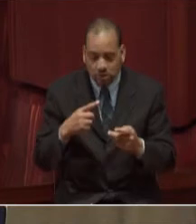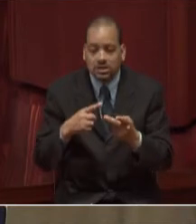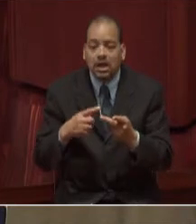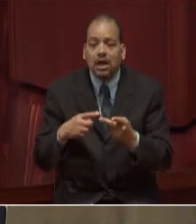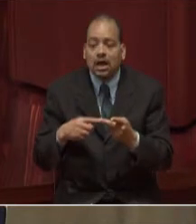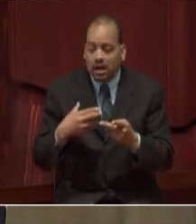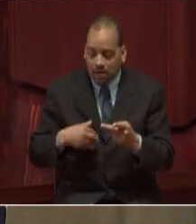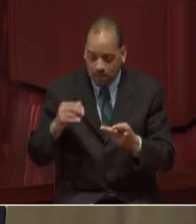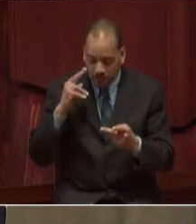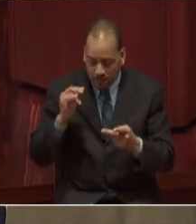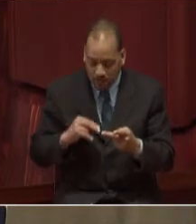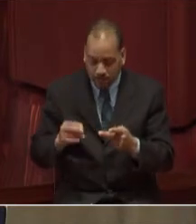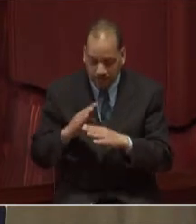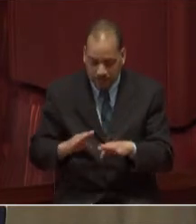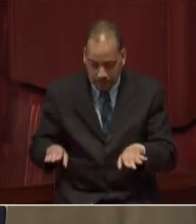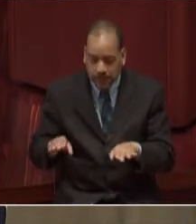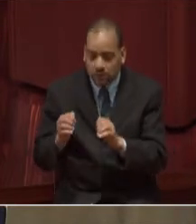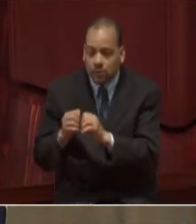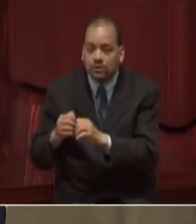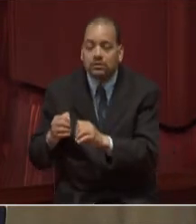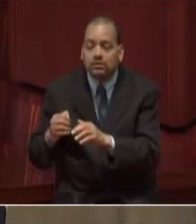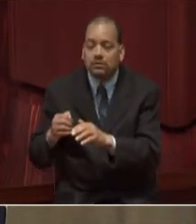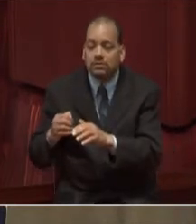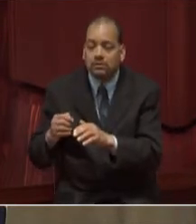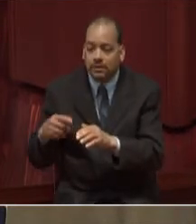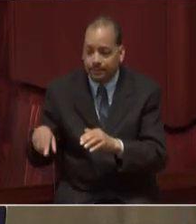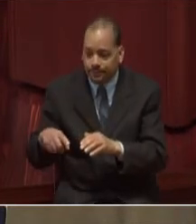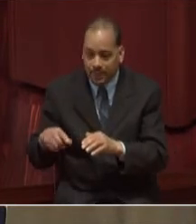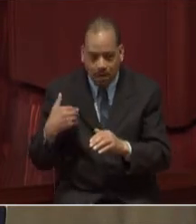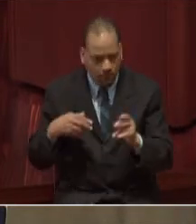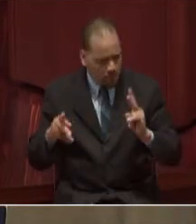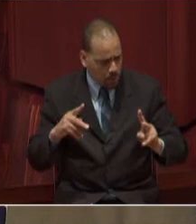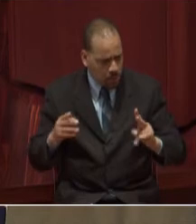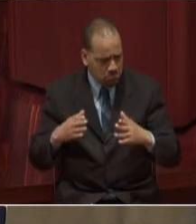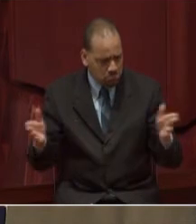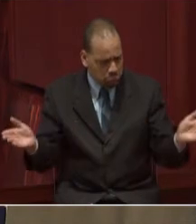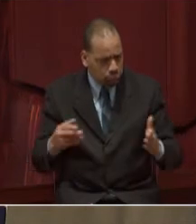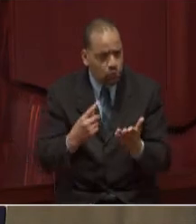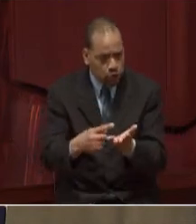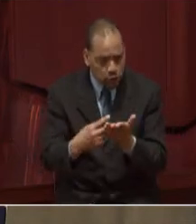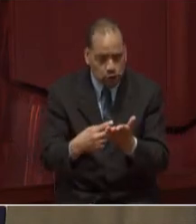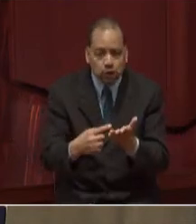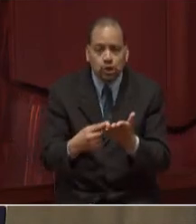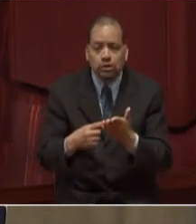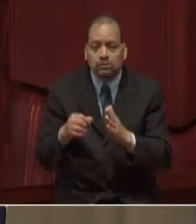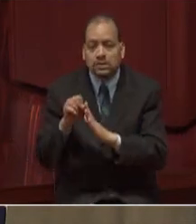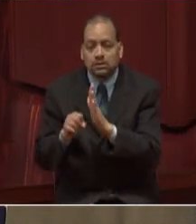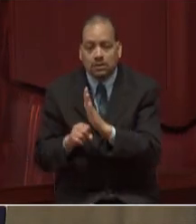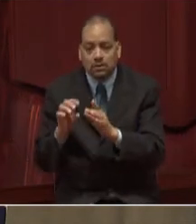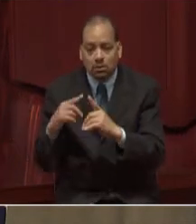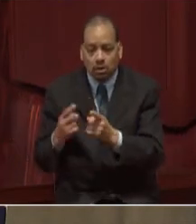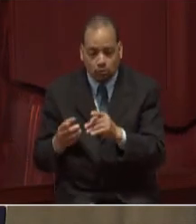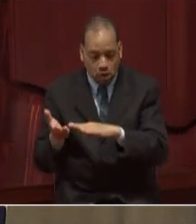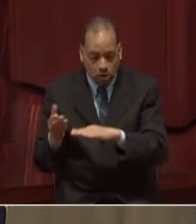in fact, public formal negotiations that were going on, run by the State Department, and yet you guys were doing the